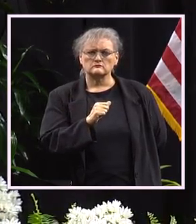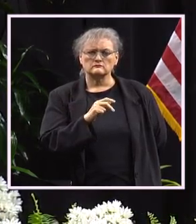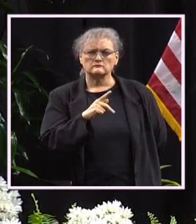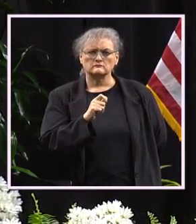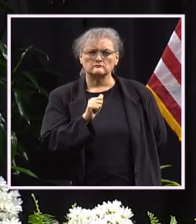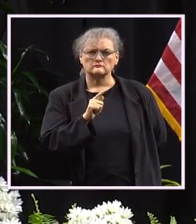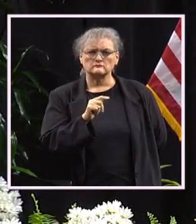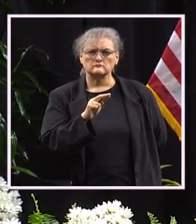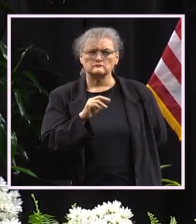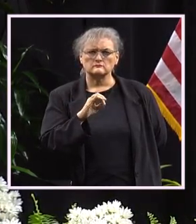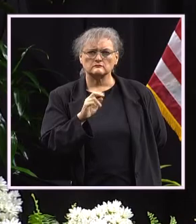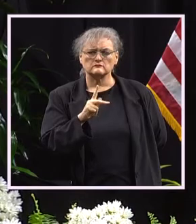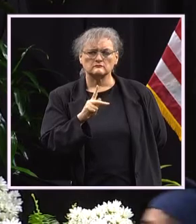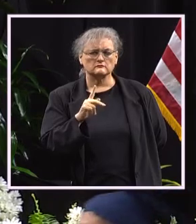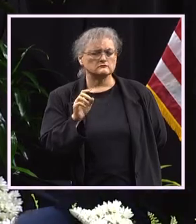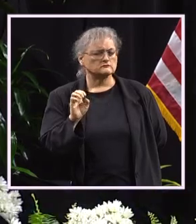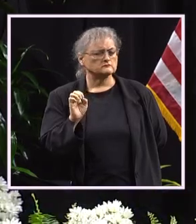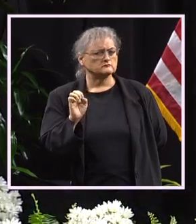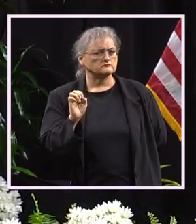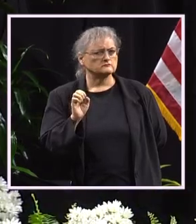Patrick Chukwemeca Ibaka,